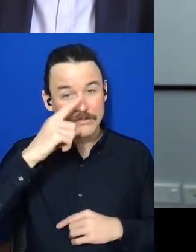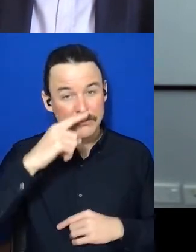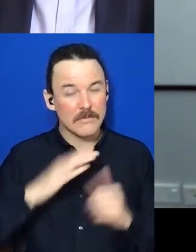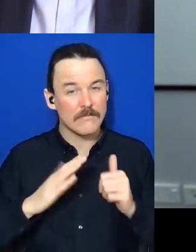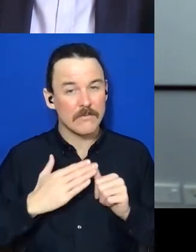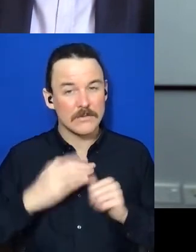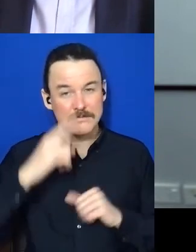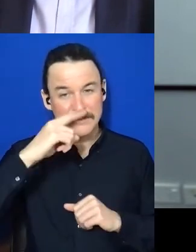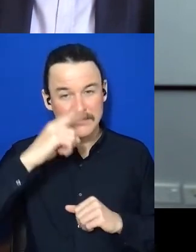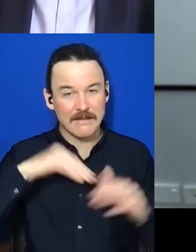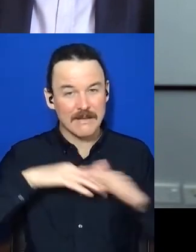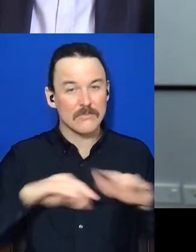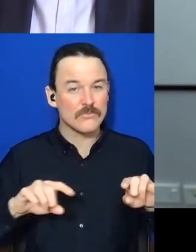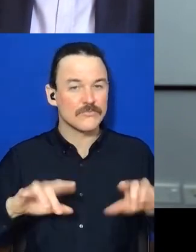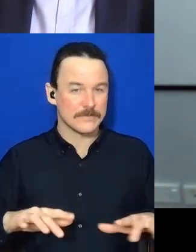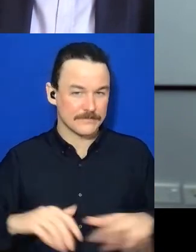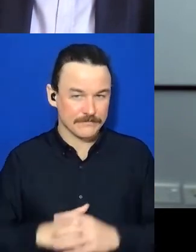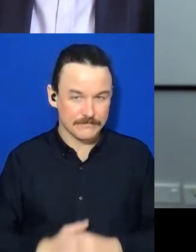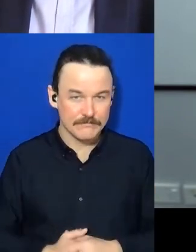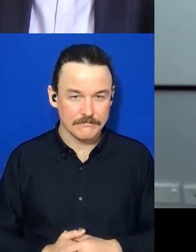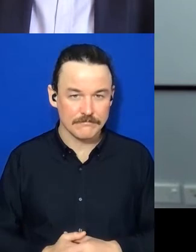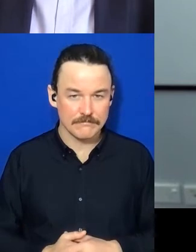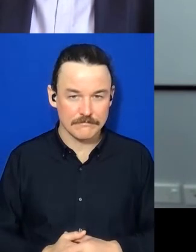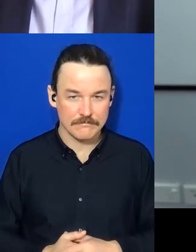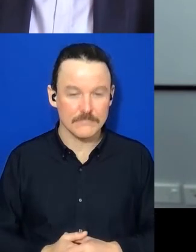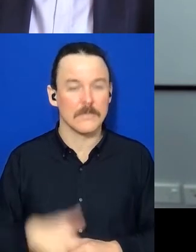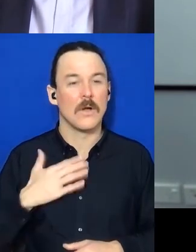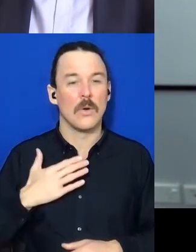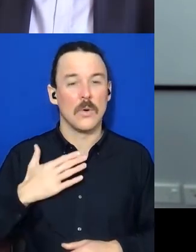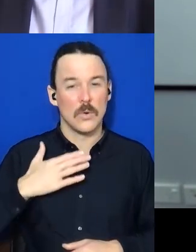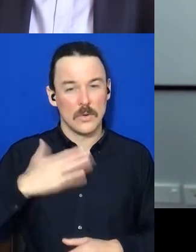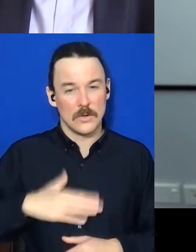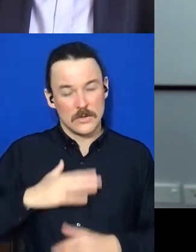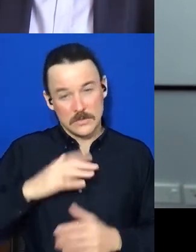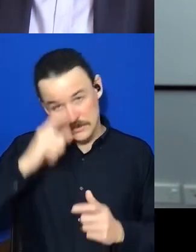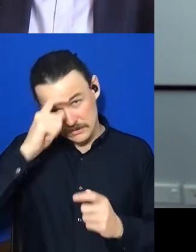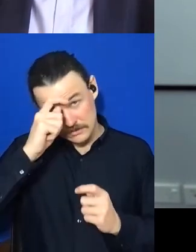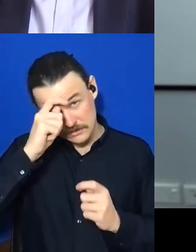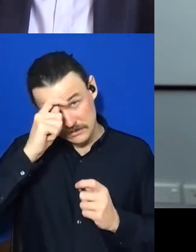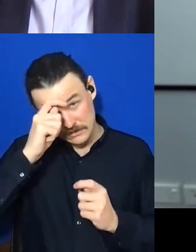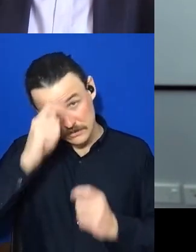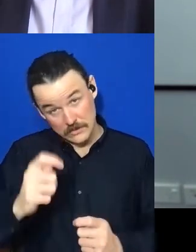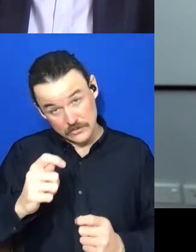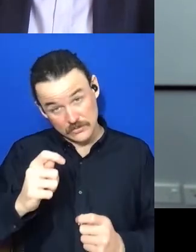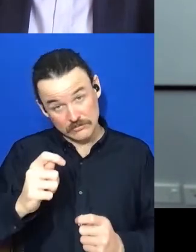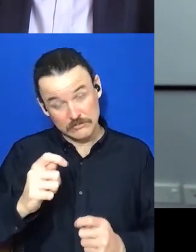people, and acknowledge their presence and